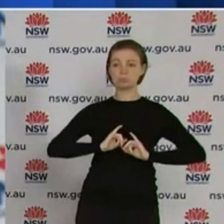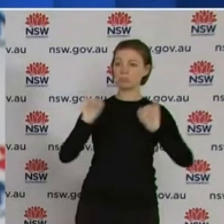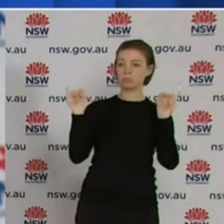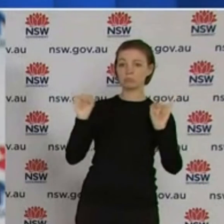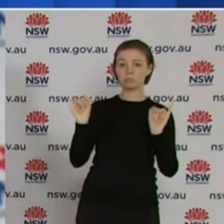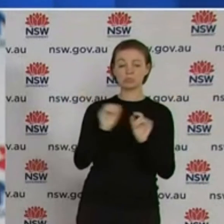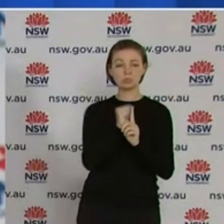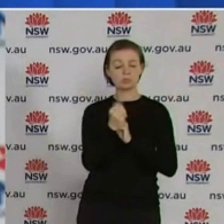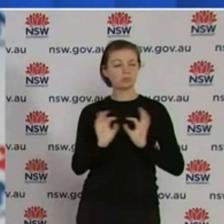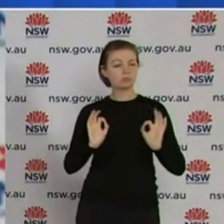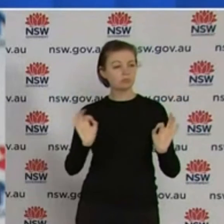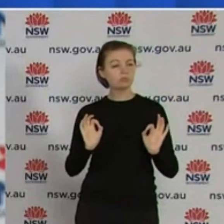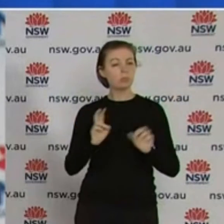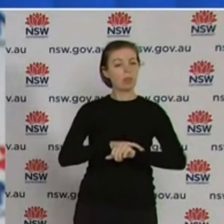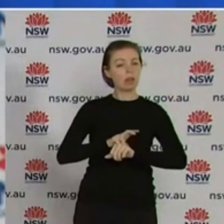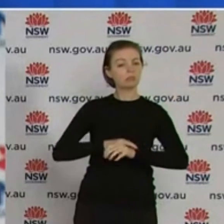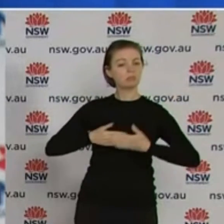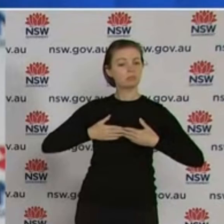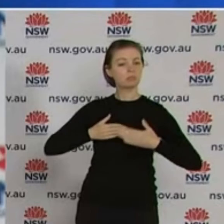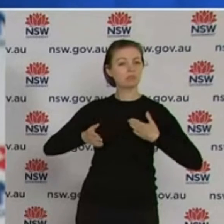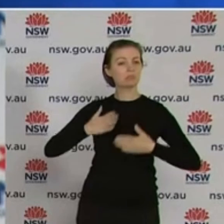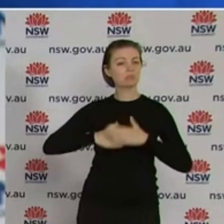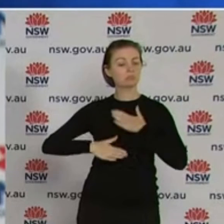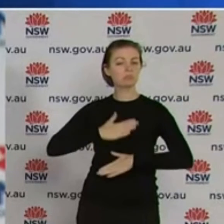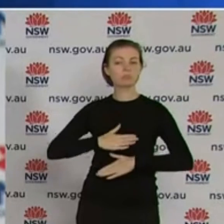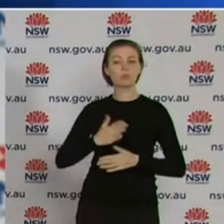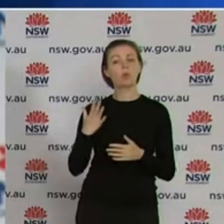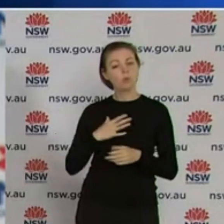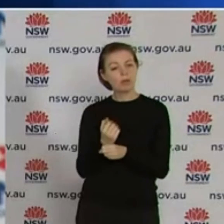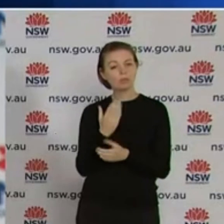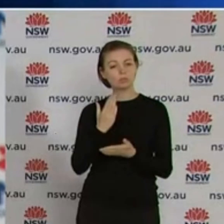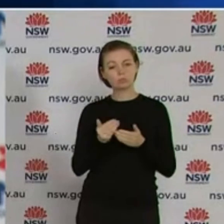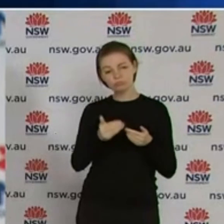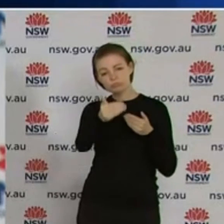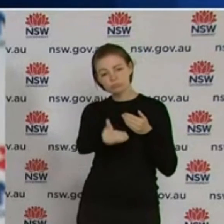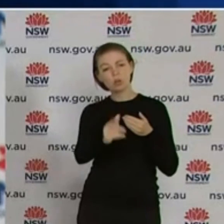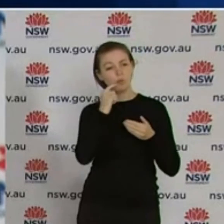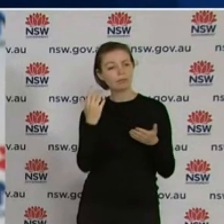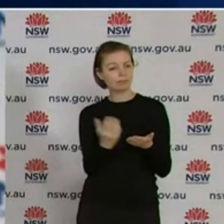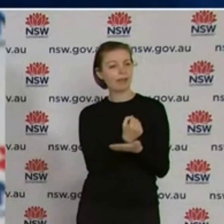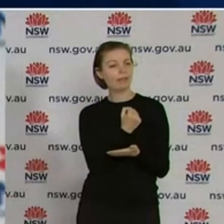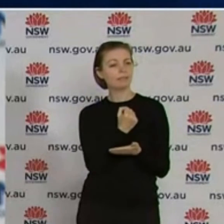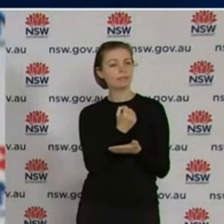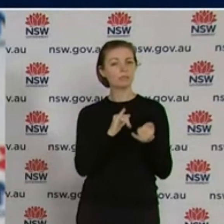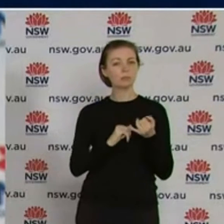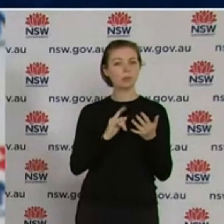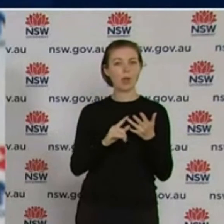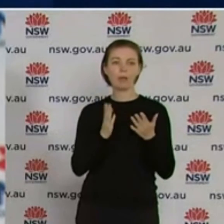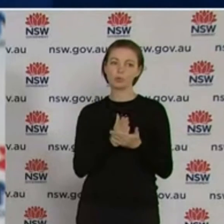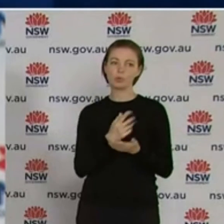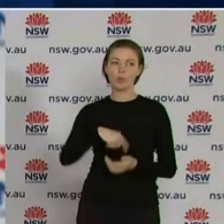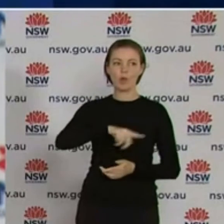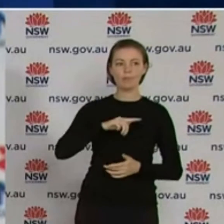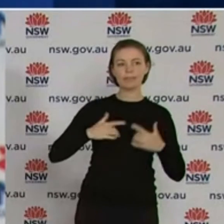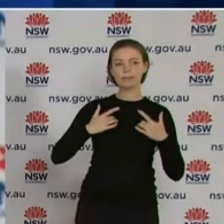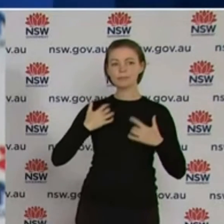are all in this together, that we want to support one another and come out of this as safely as possible. And I think all of us can see that glimmer of hope and the light at the end